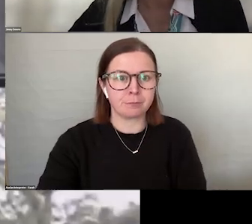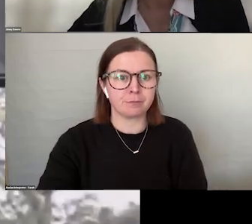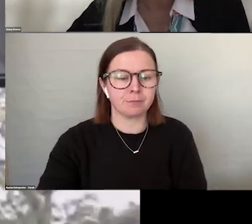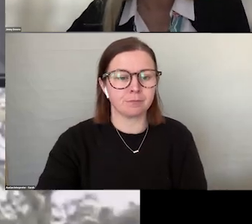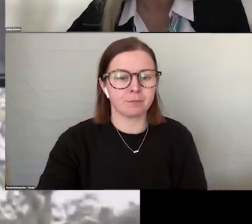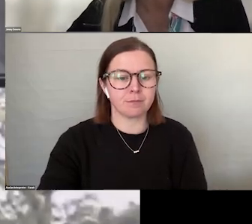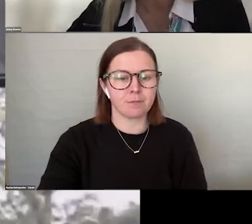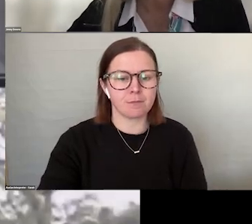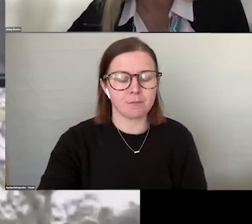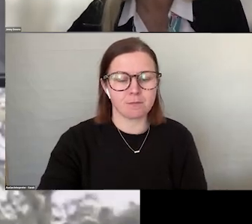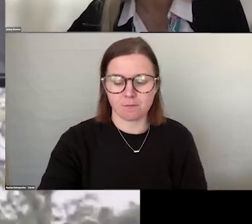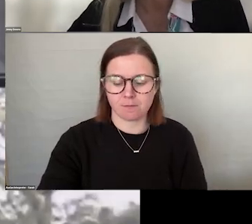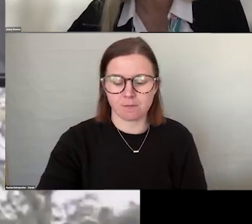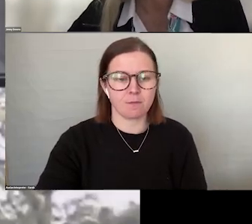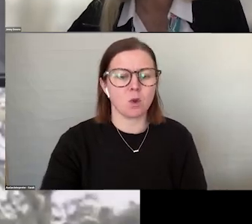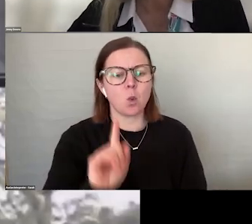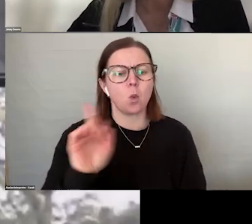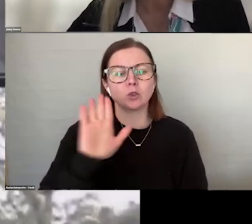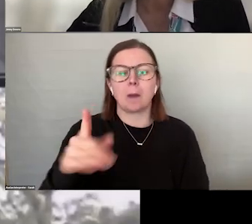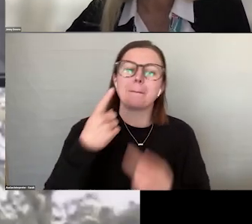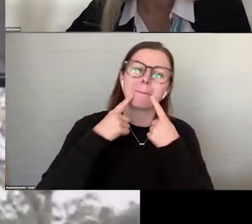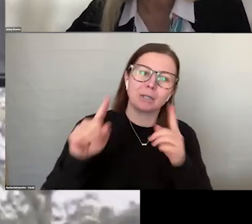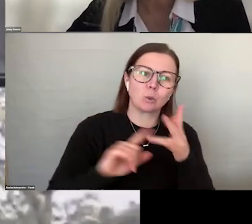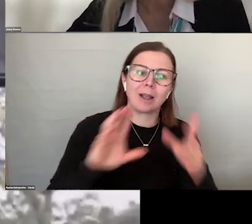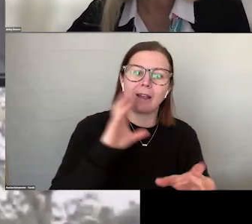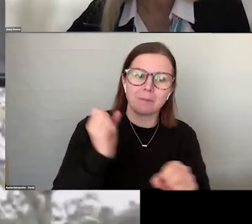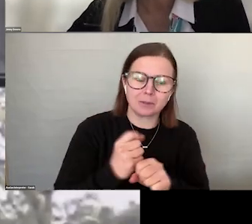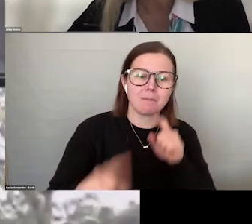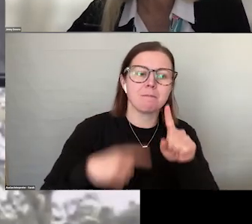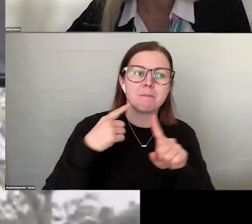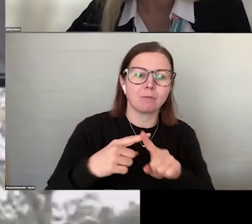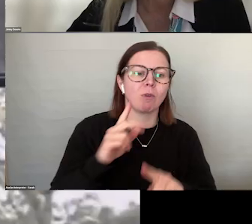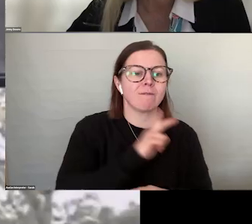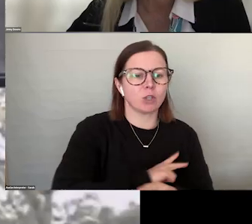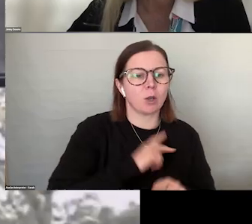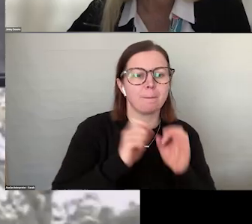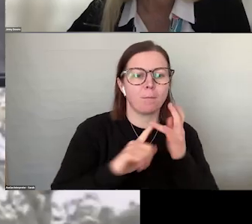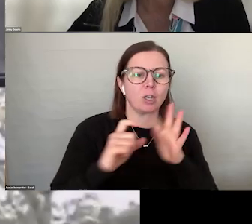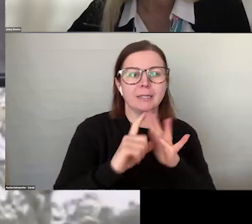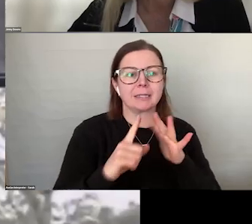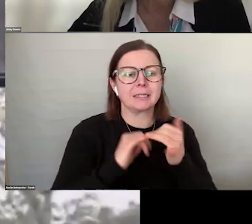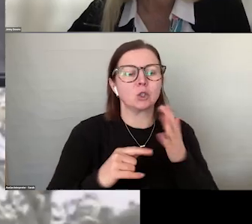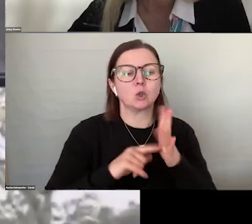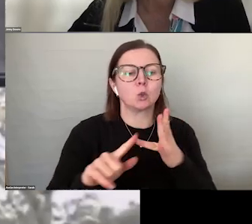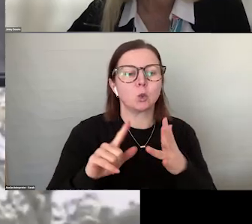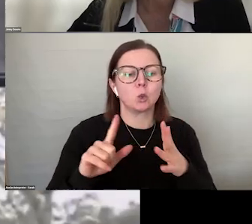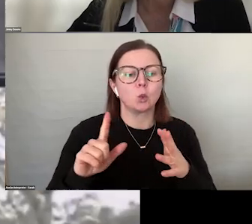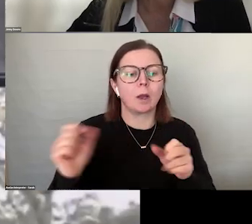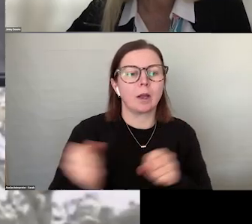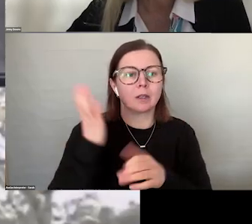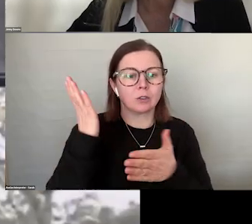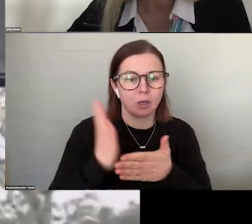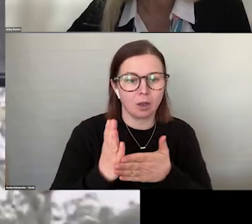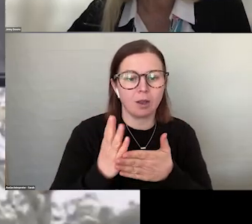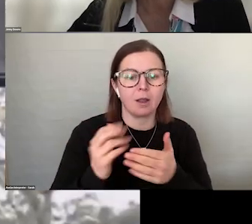what is your message to governments and professional bodies to enable the best